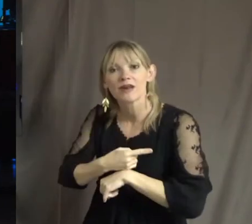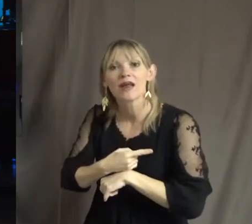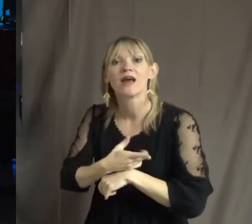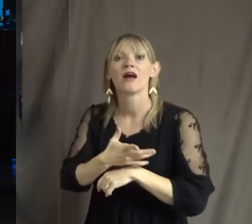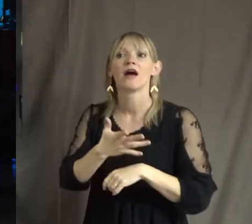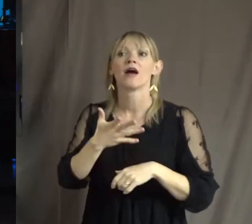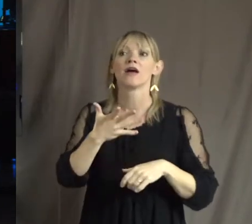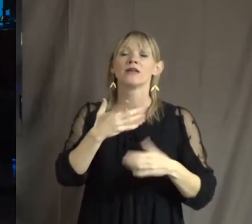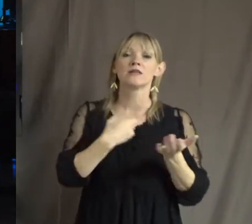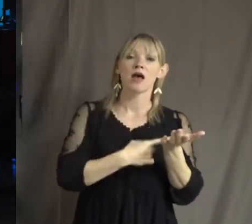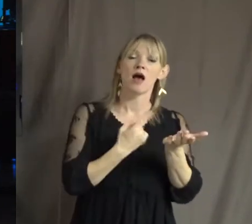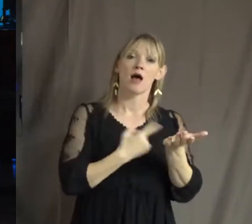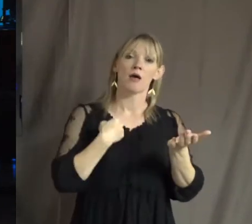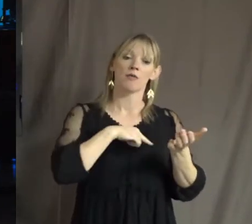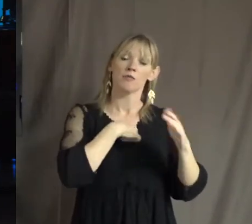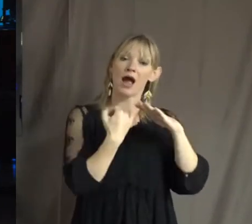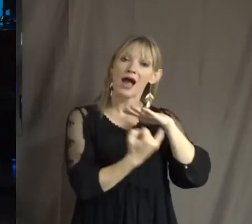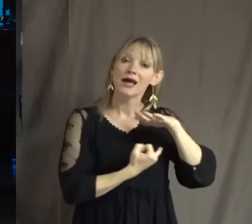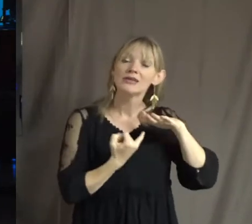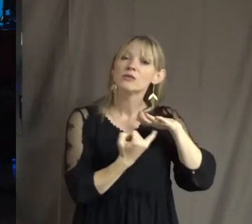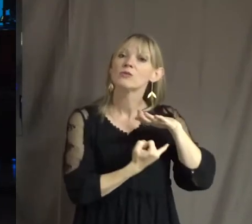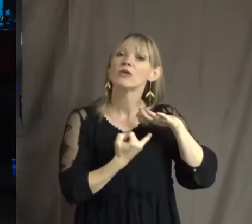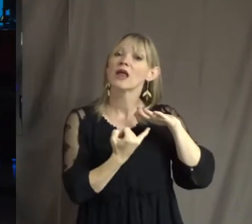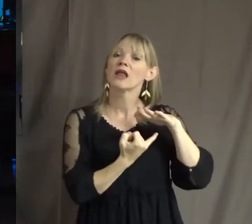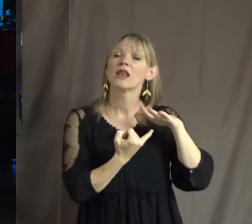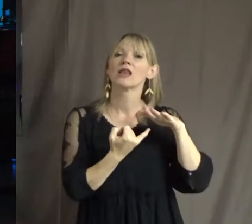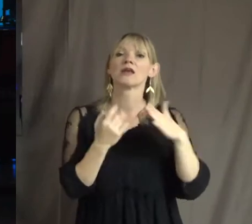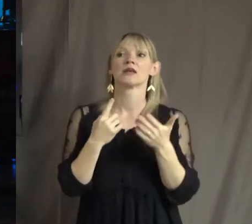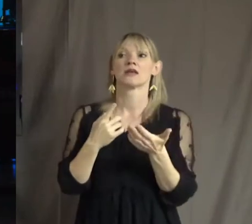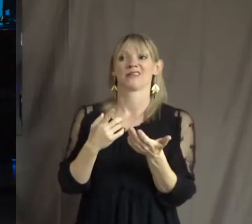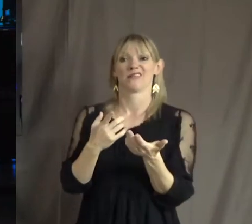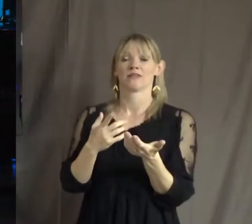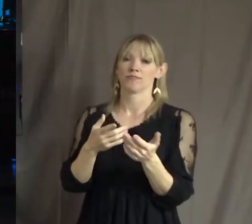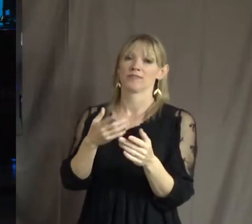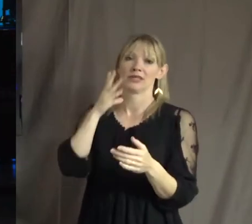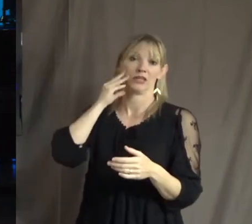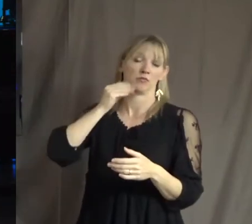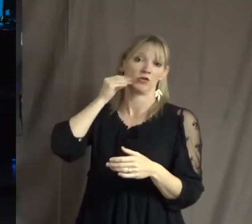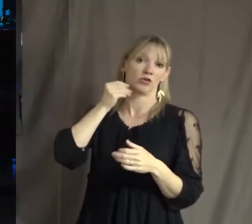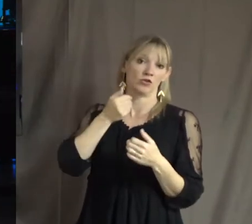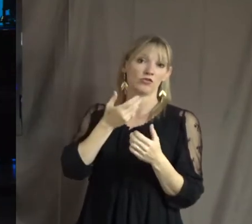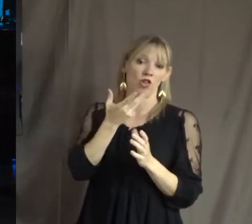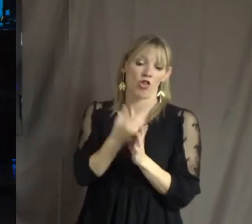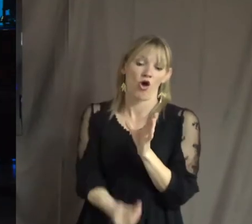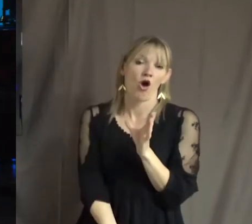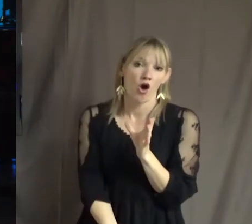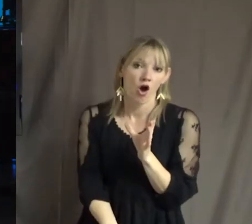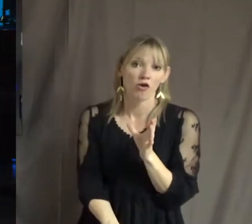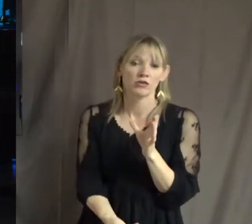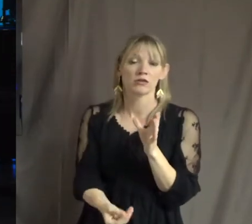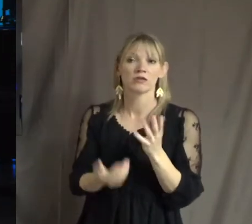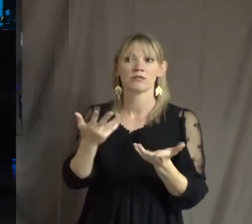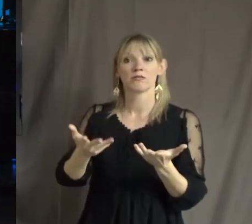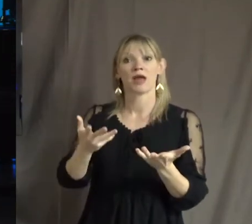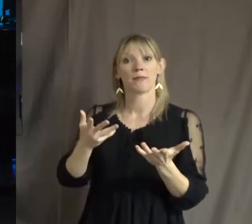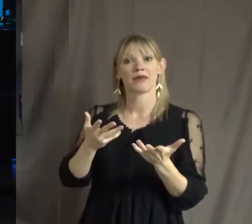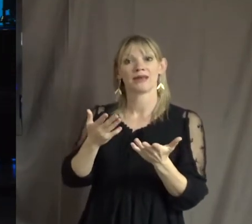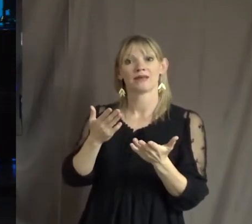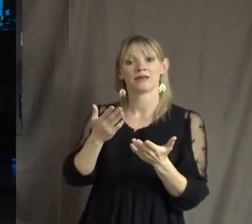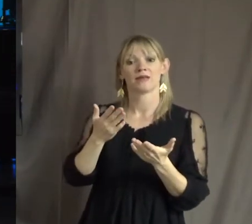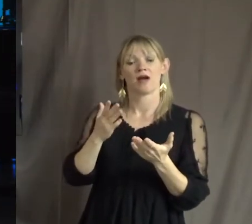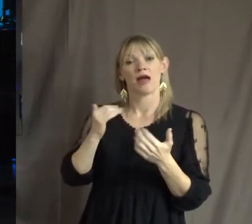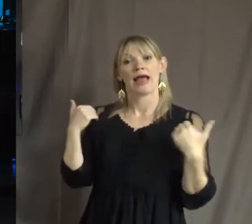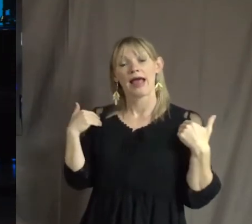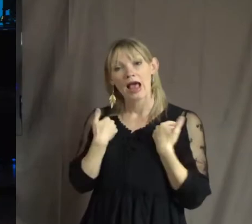of isolation. There's been times of loss, where there's been a loss of our blessed four leggeds,